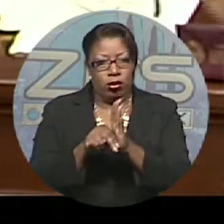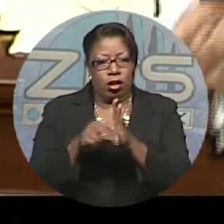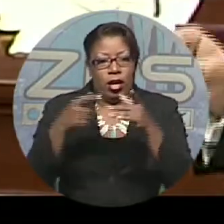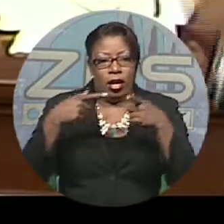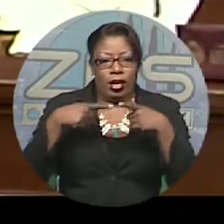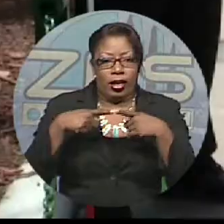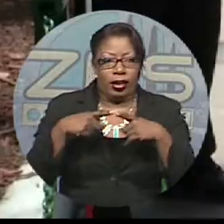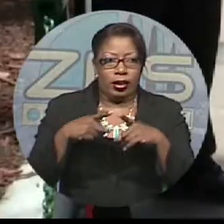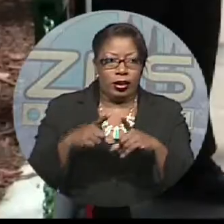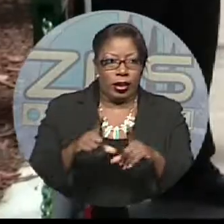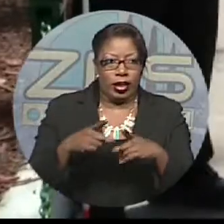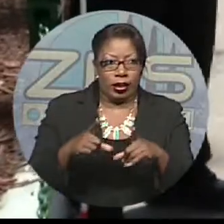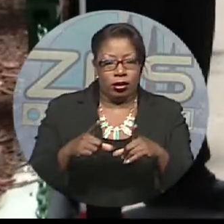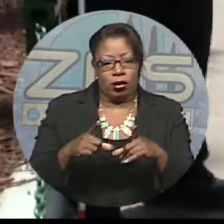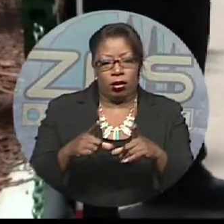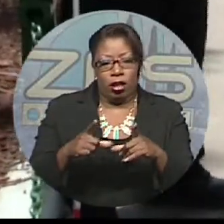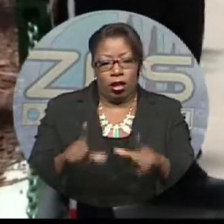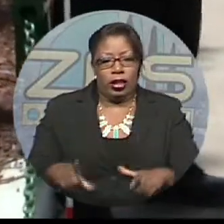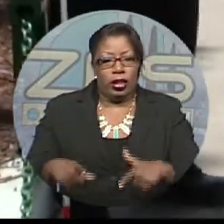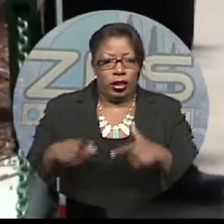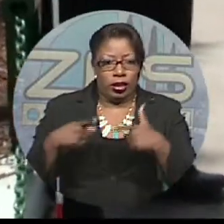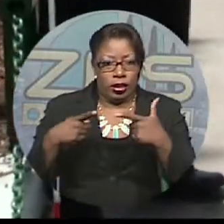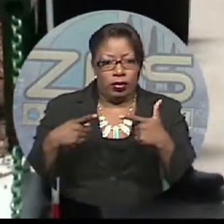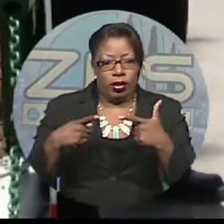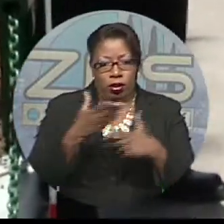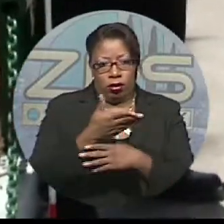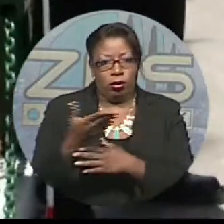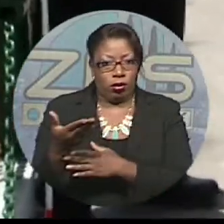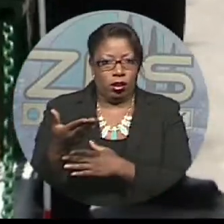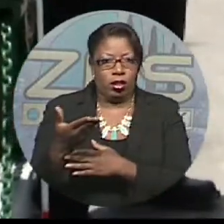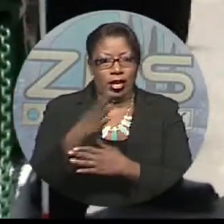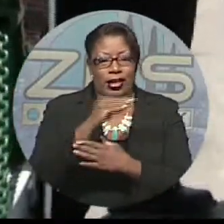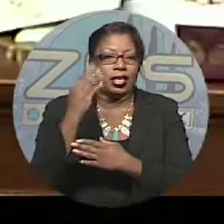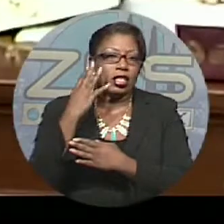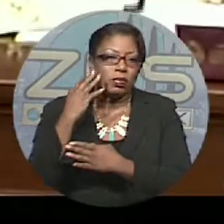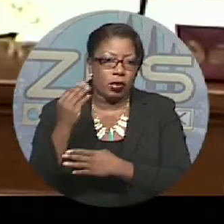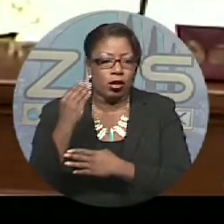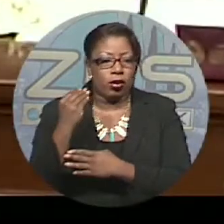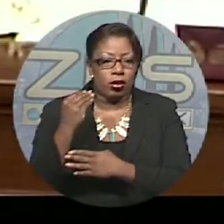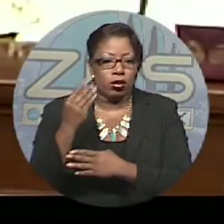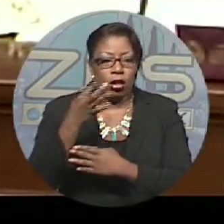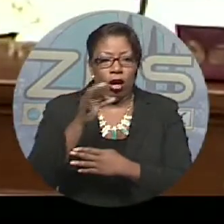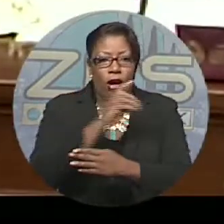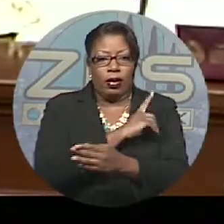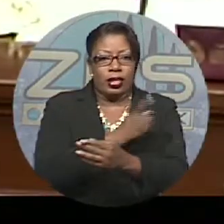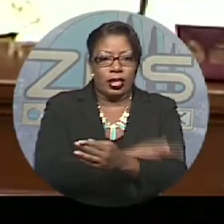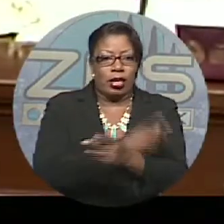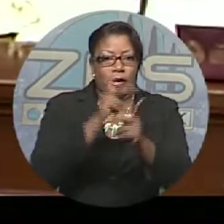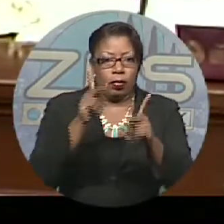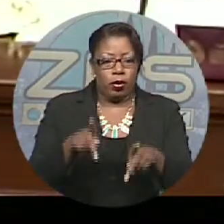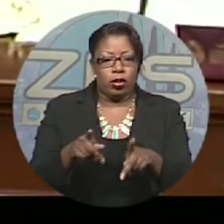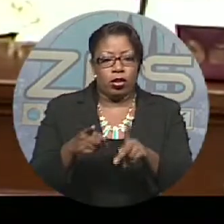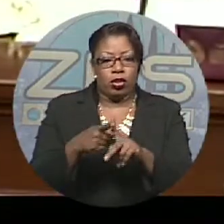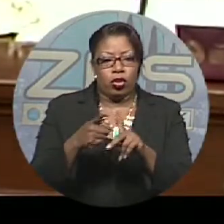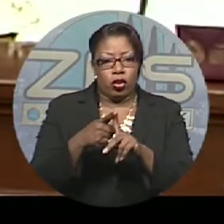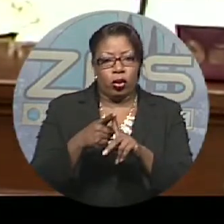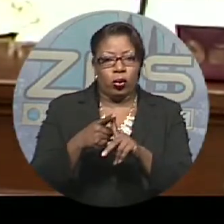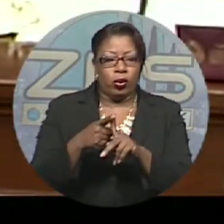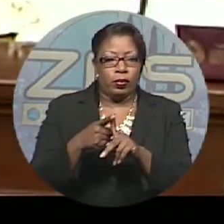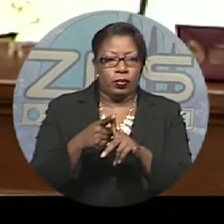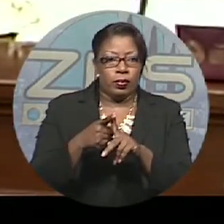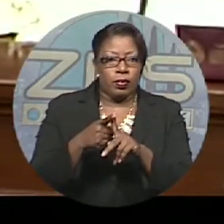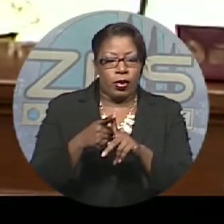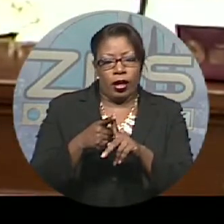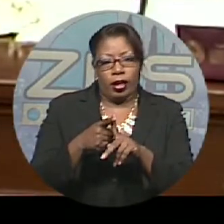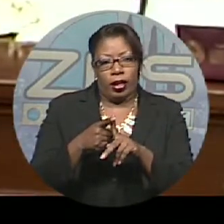the circumstances, the living circumstances and experiences of persons who are disabled to inform public